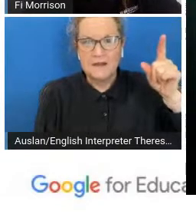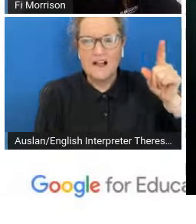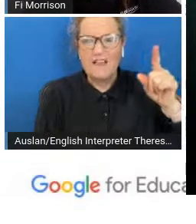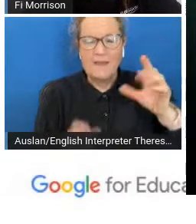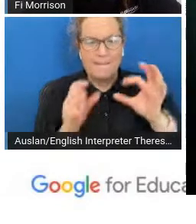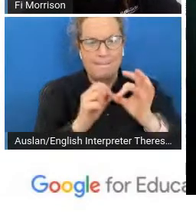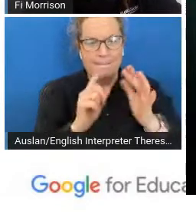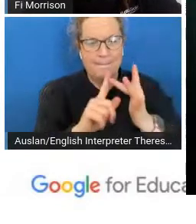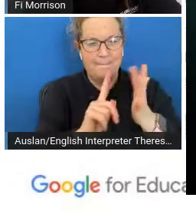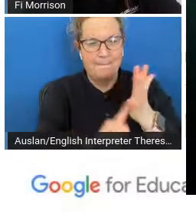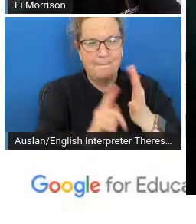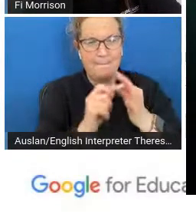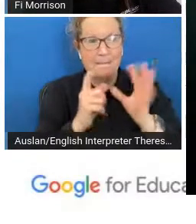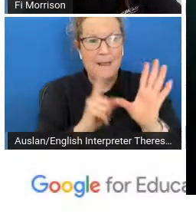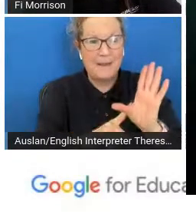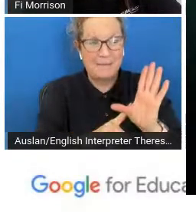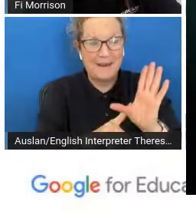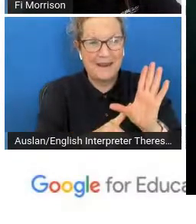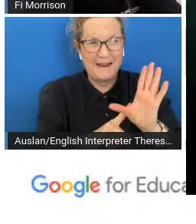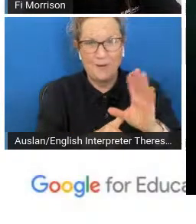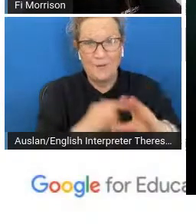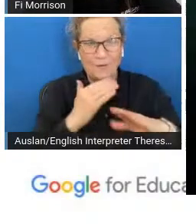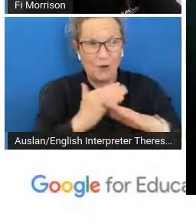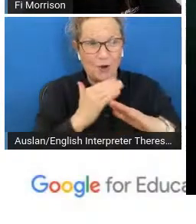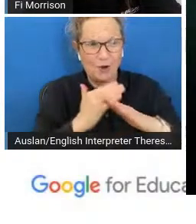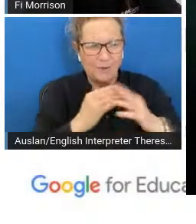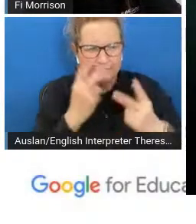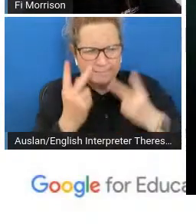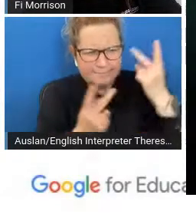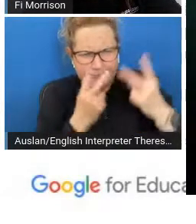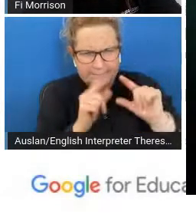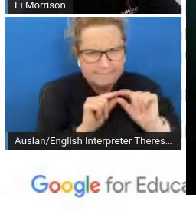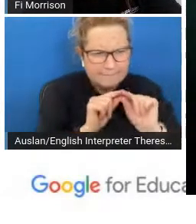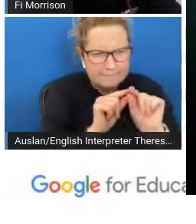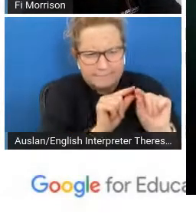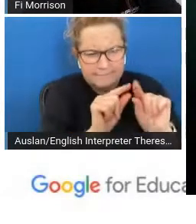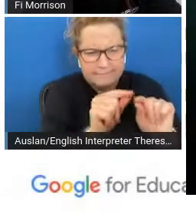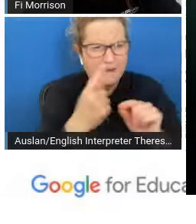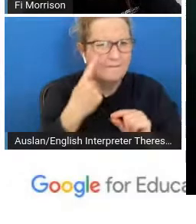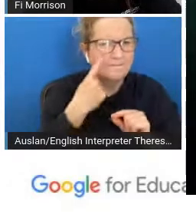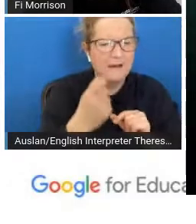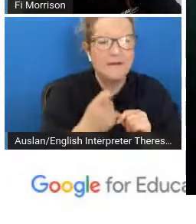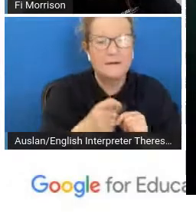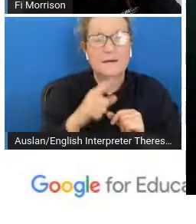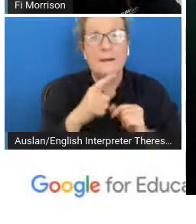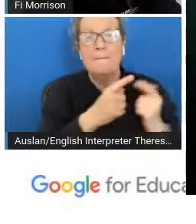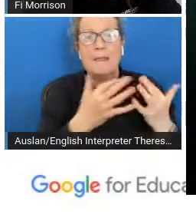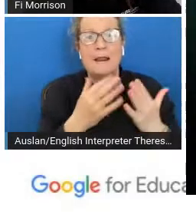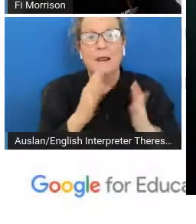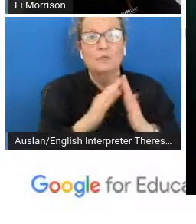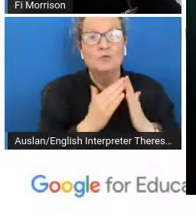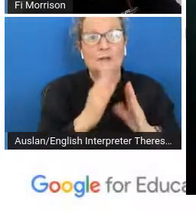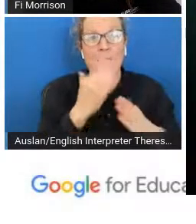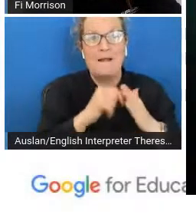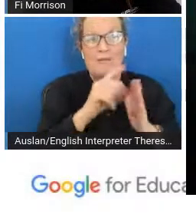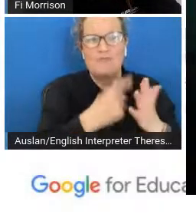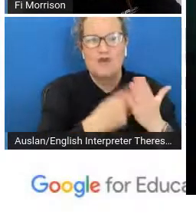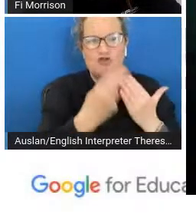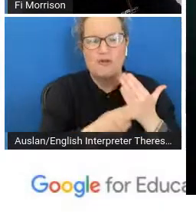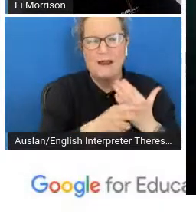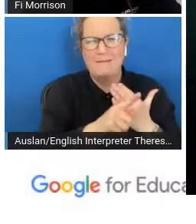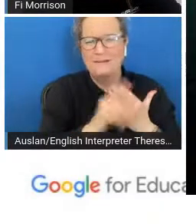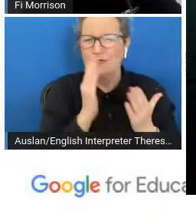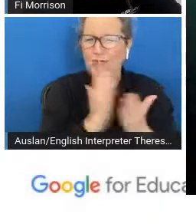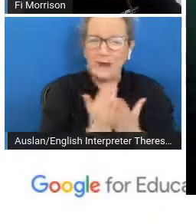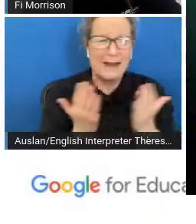down some bilbies, which is the Ninu in that community. And we've got a number of communities part of this program, and what they're doing, which is really cool. I'll